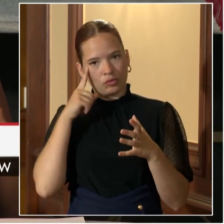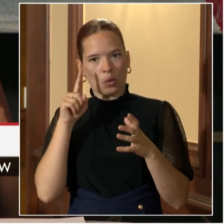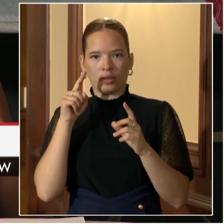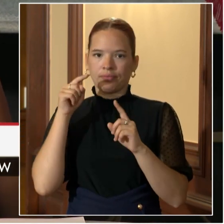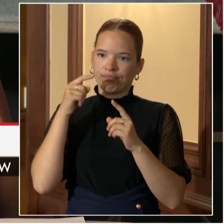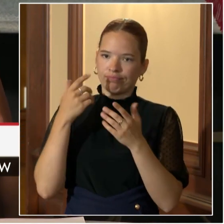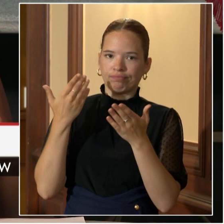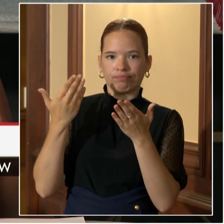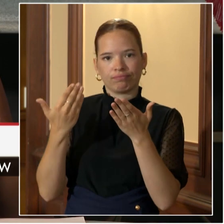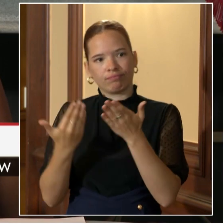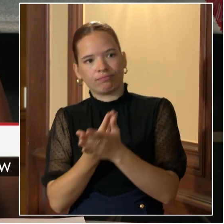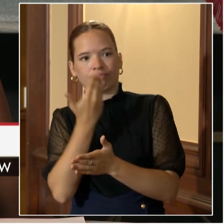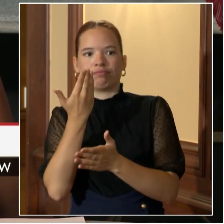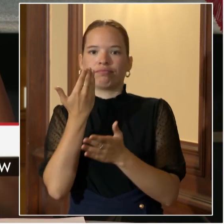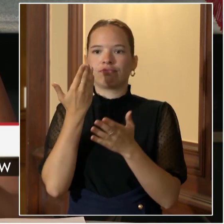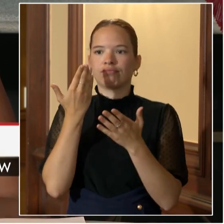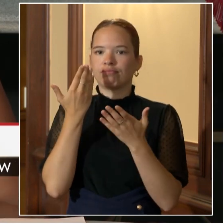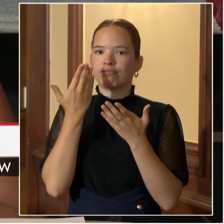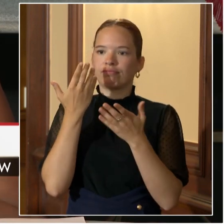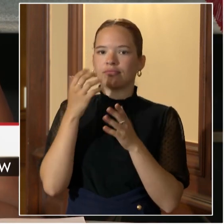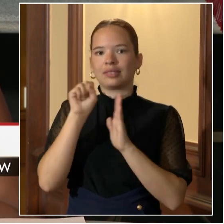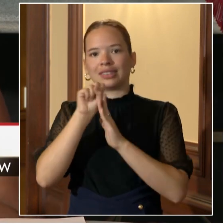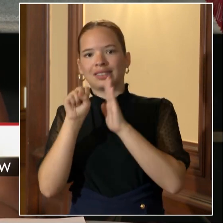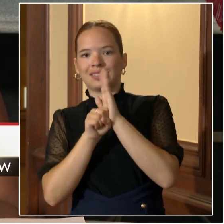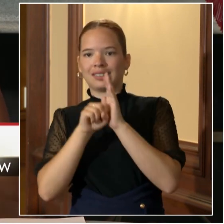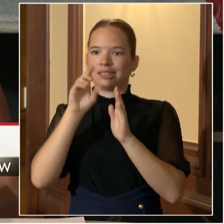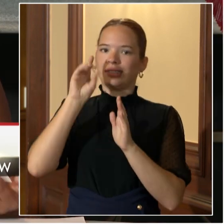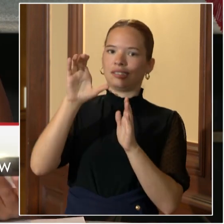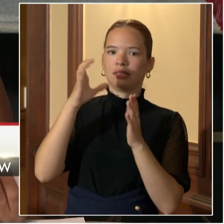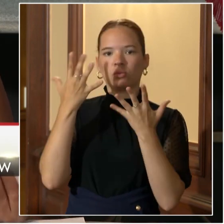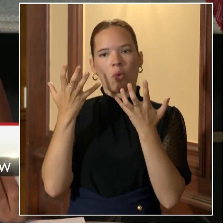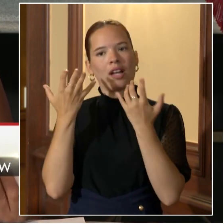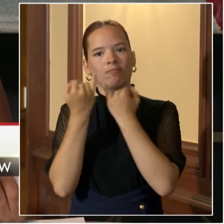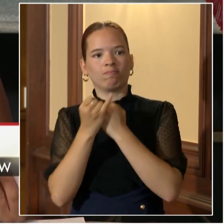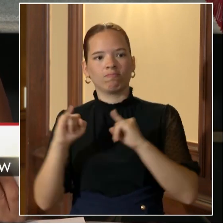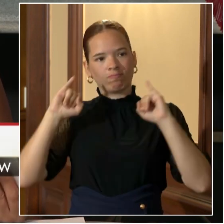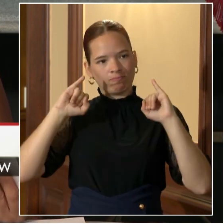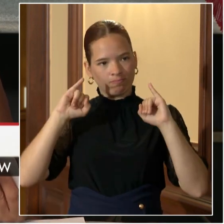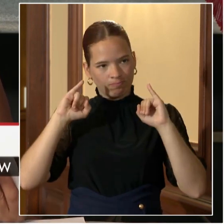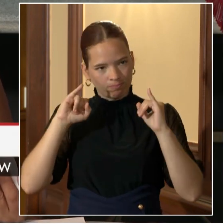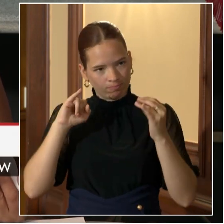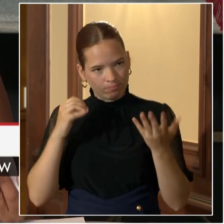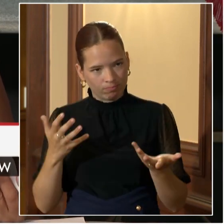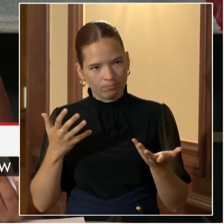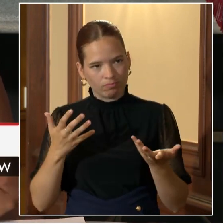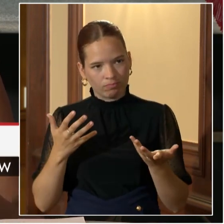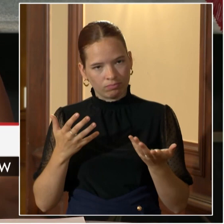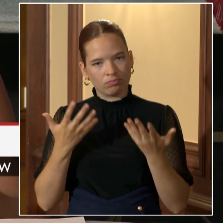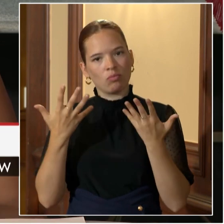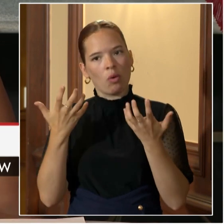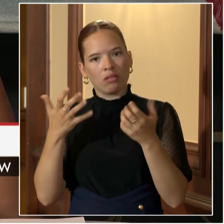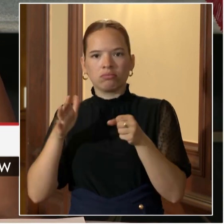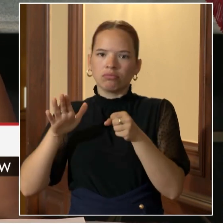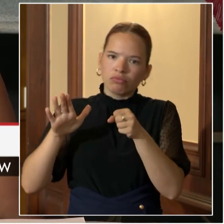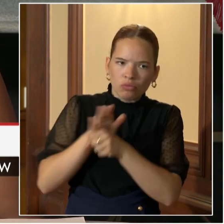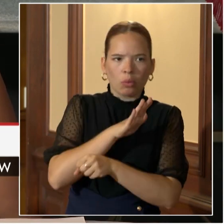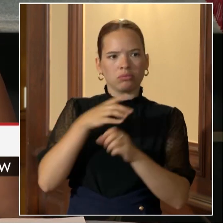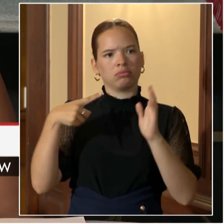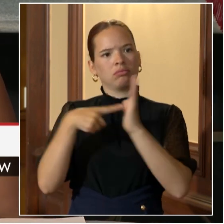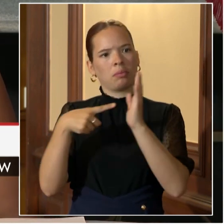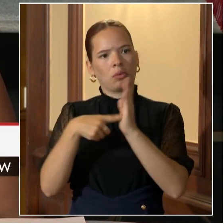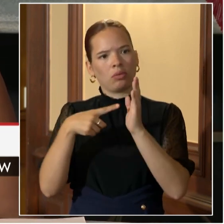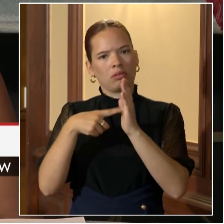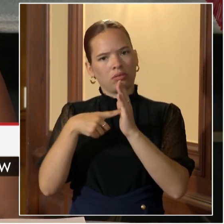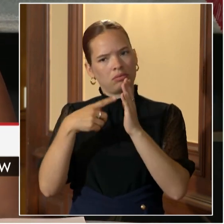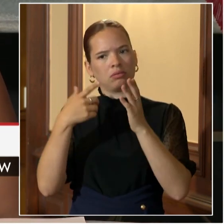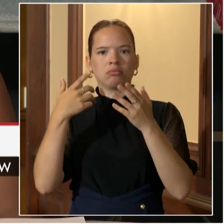voting senators and full voting representation in the House of Representatives. So with that, this